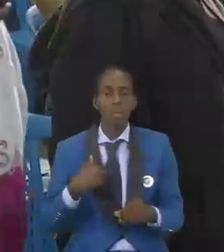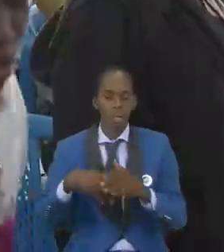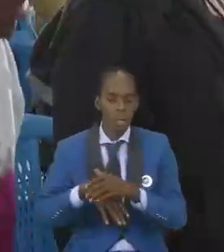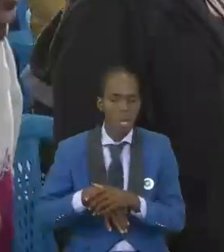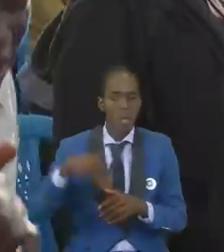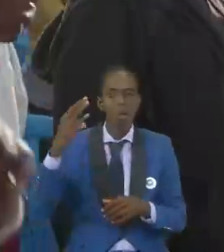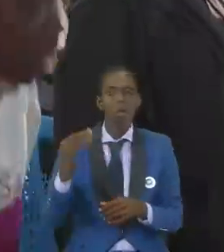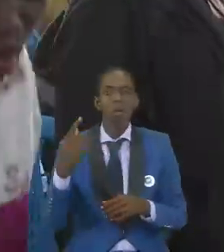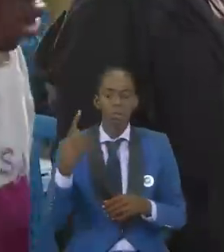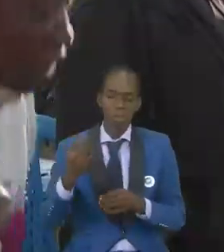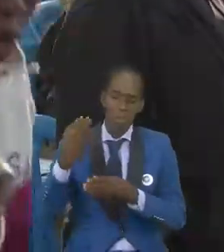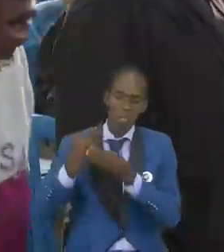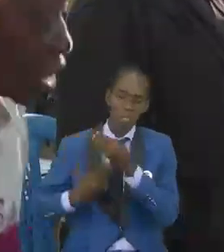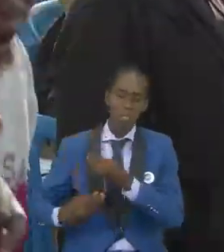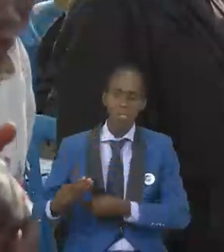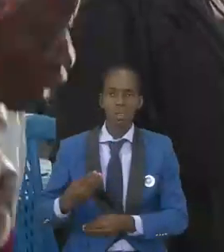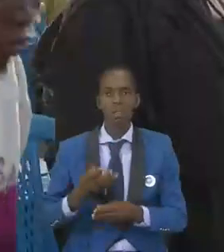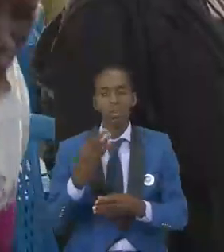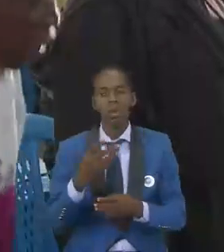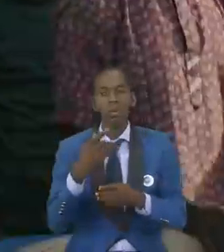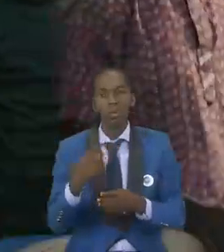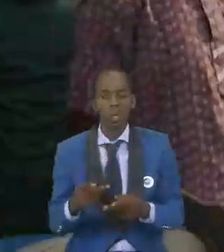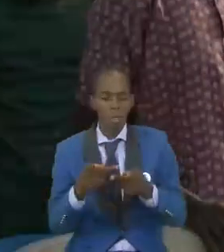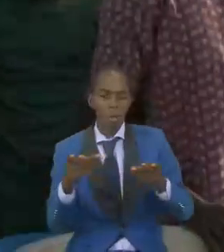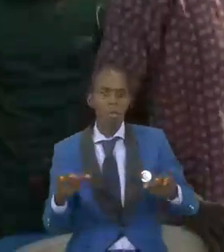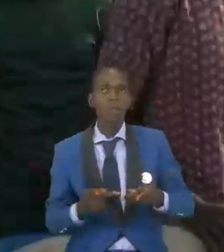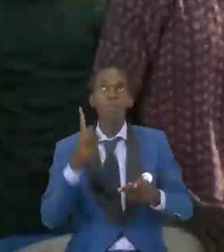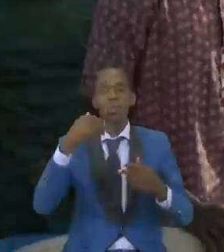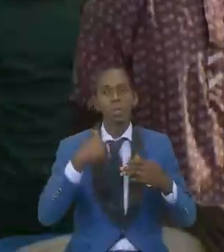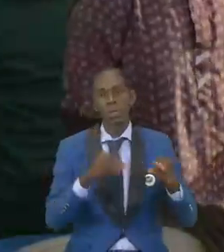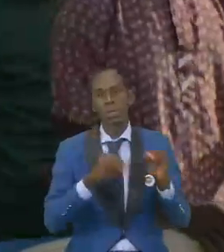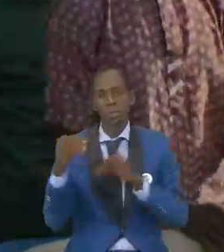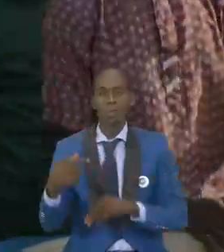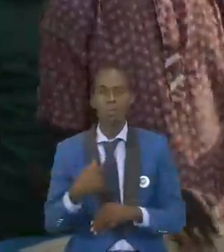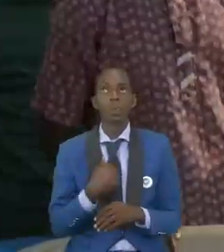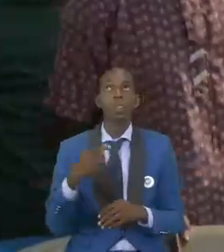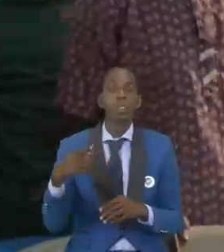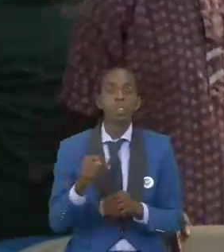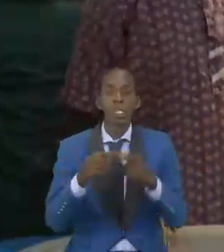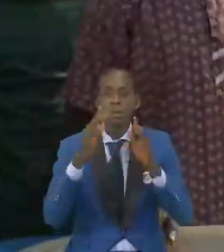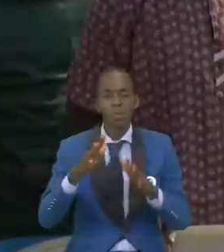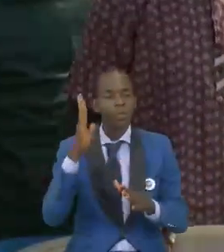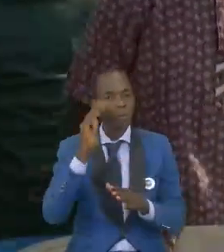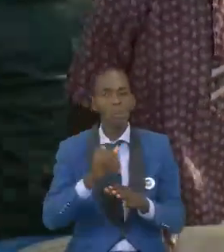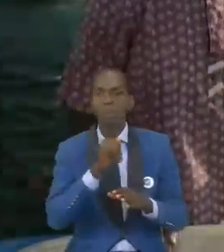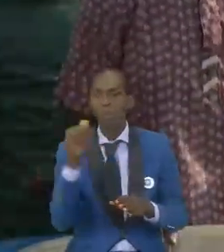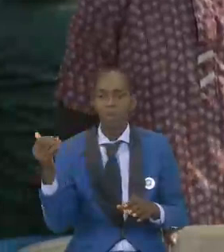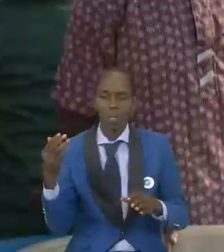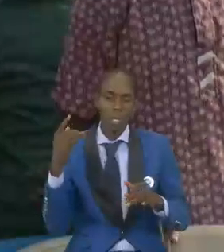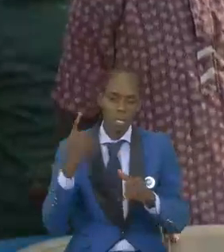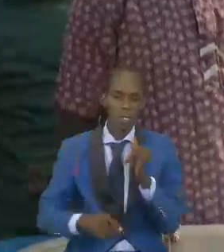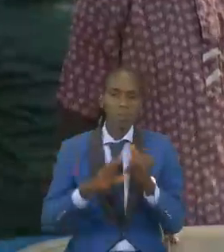the heritage of the place you put me. They will not cut short your life. They